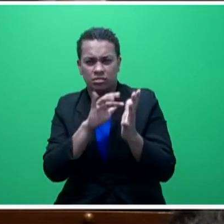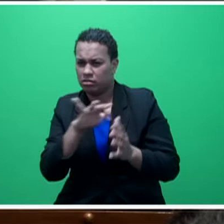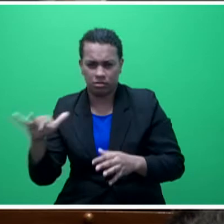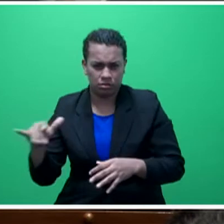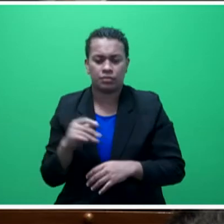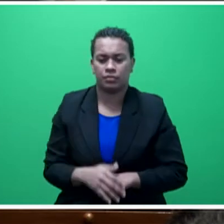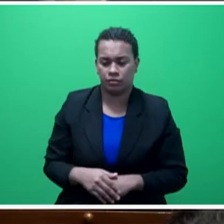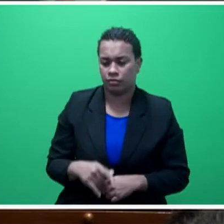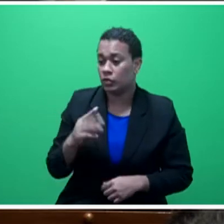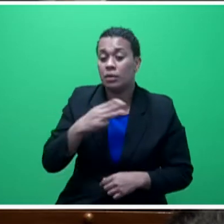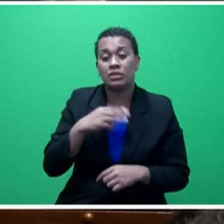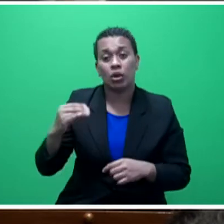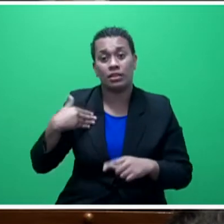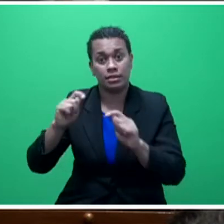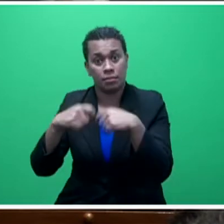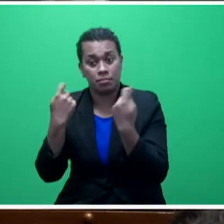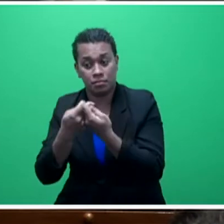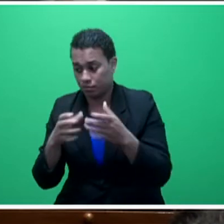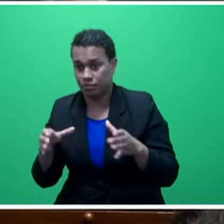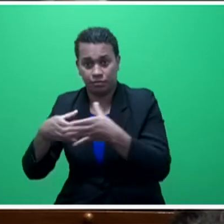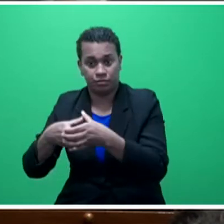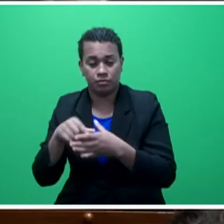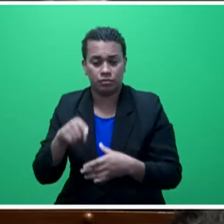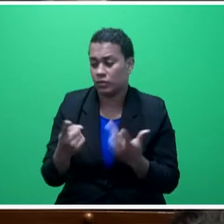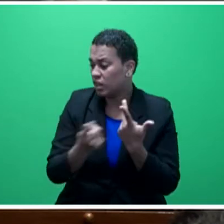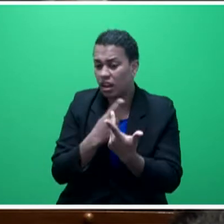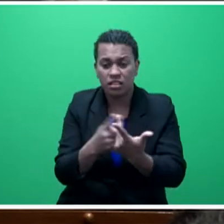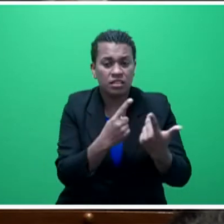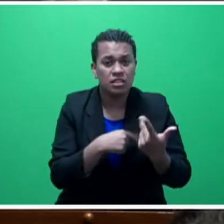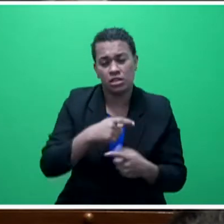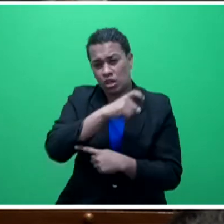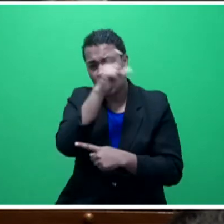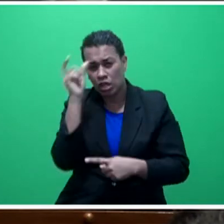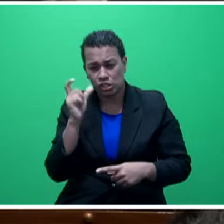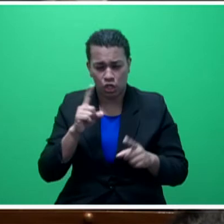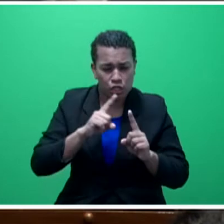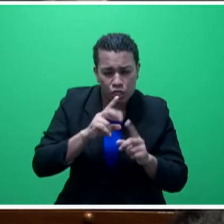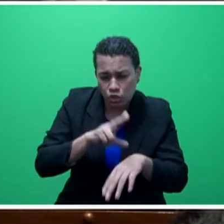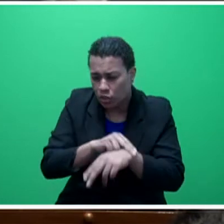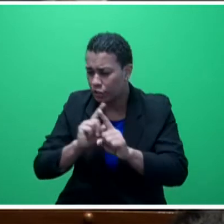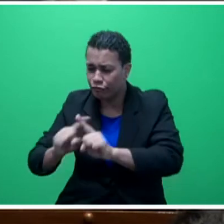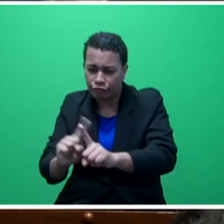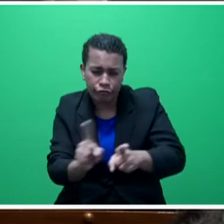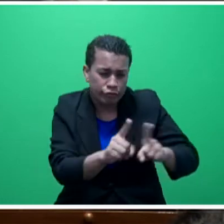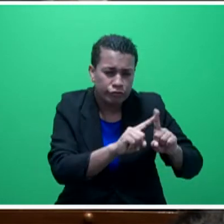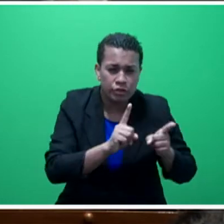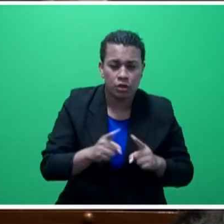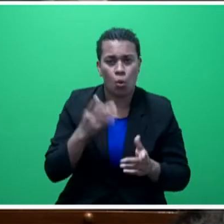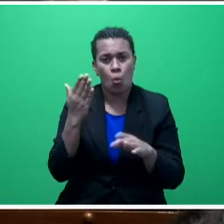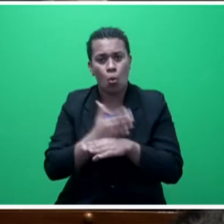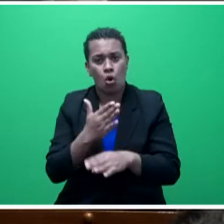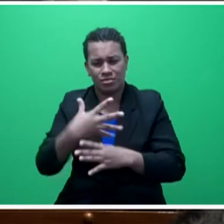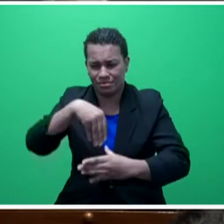and a team, together with the hundreds of our nurses, doctors, discipline forces staff, for their commitment